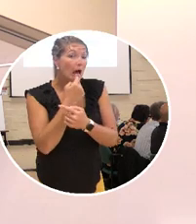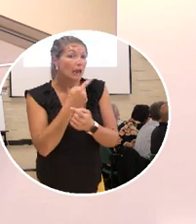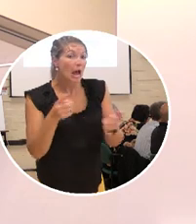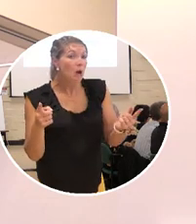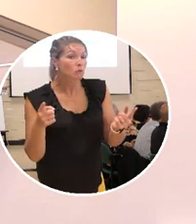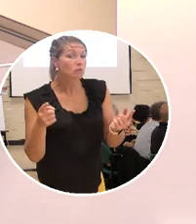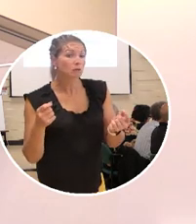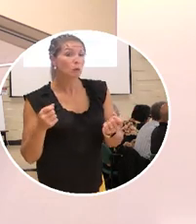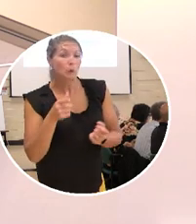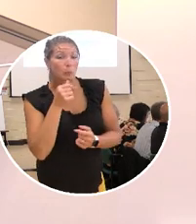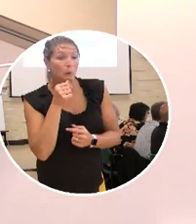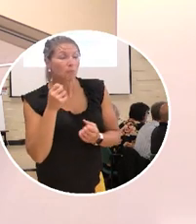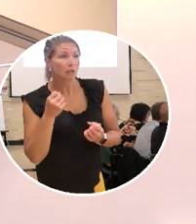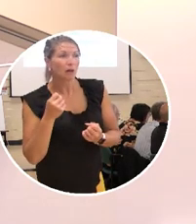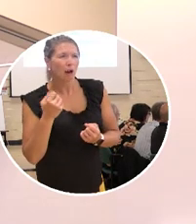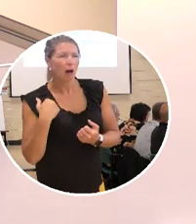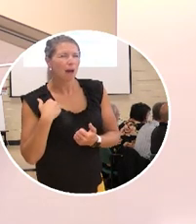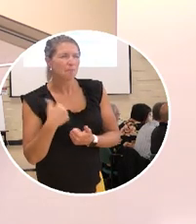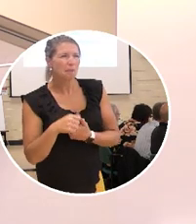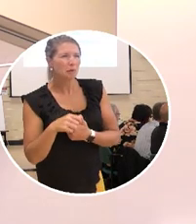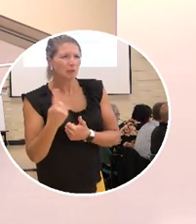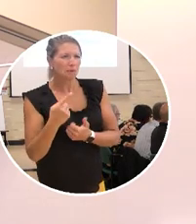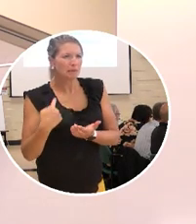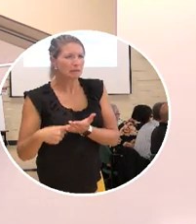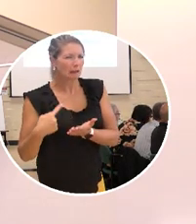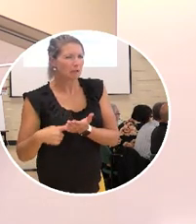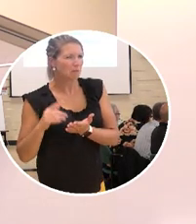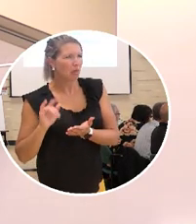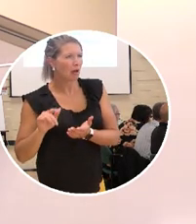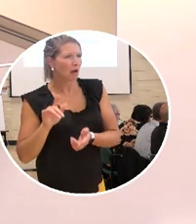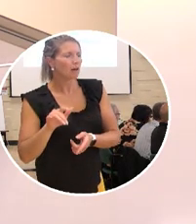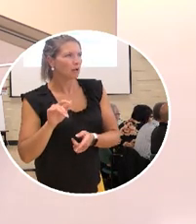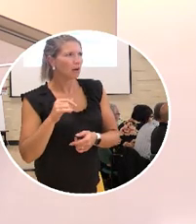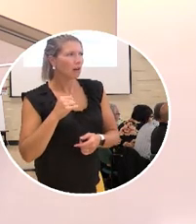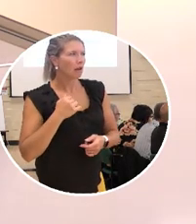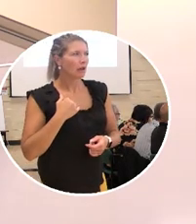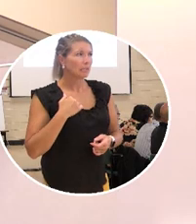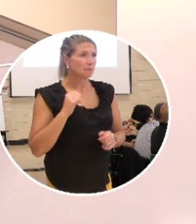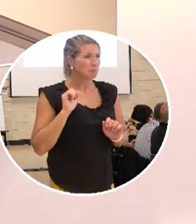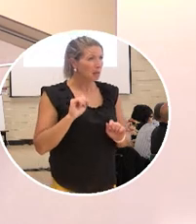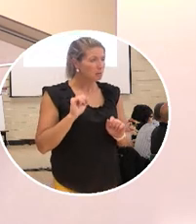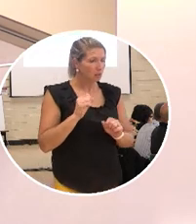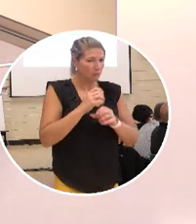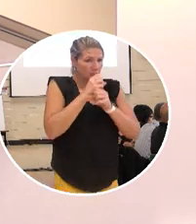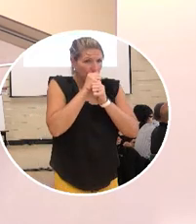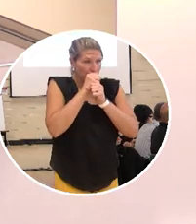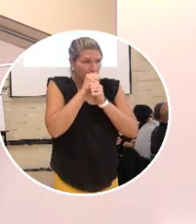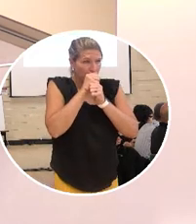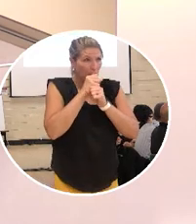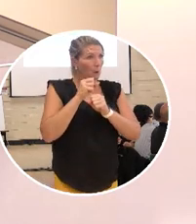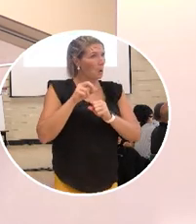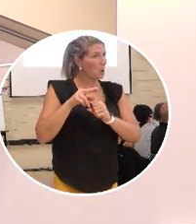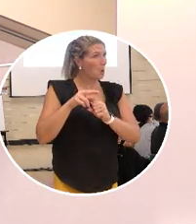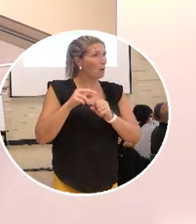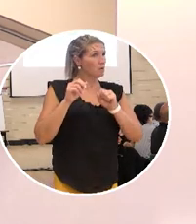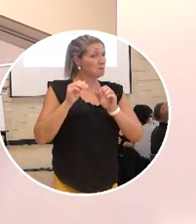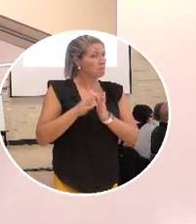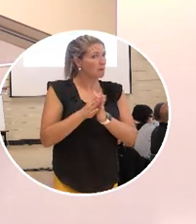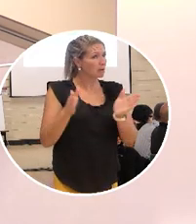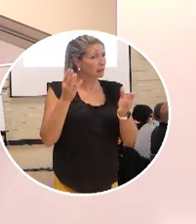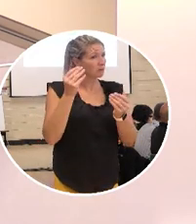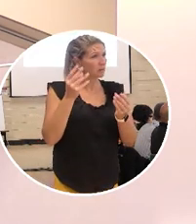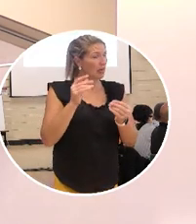we had an RAG, like as each position was filled. Is that not, that wasn't included in the dialogue?